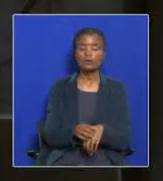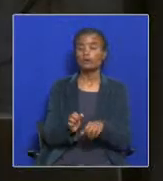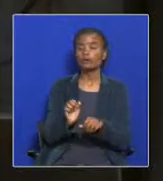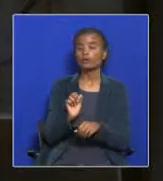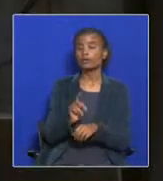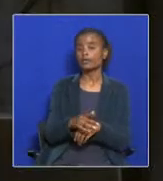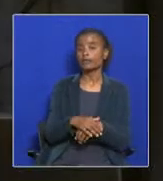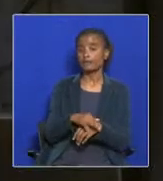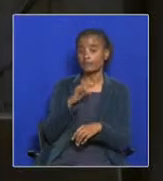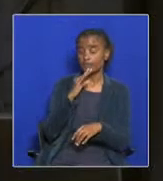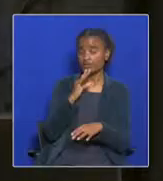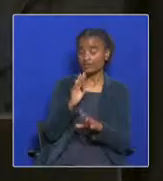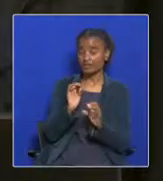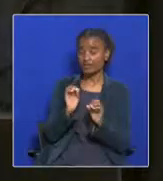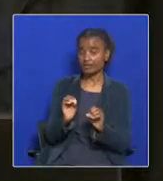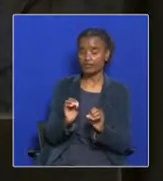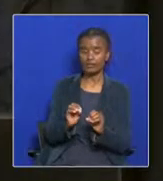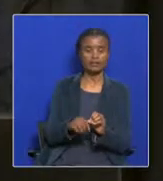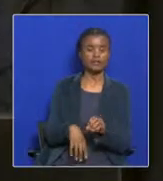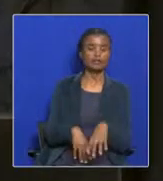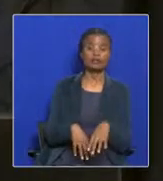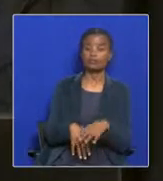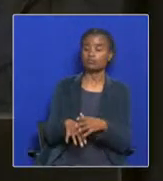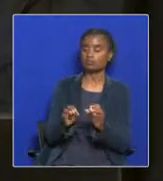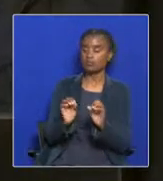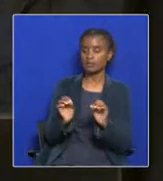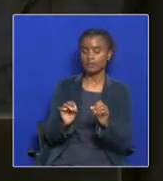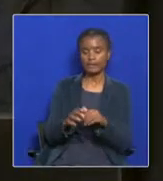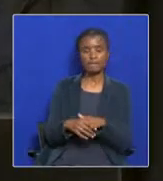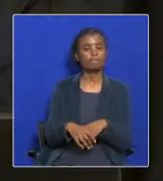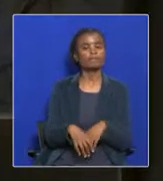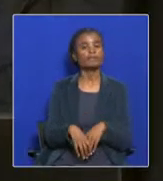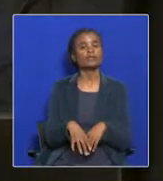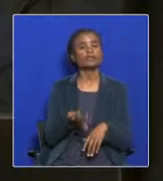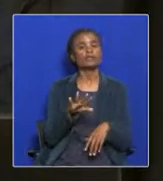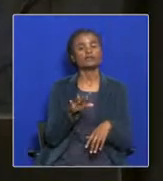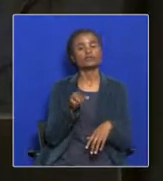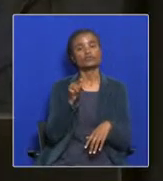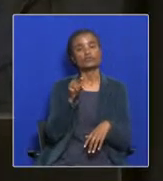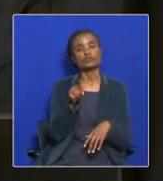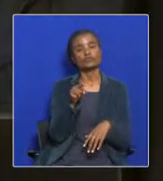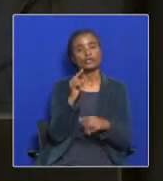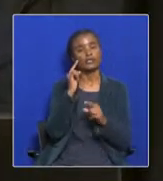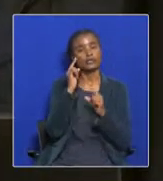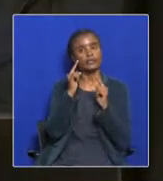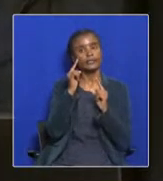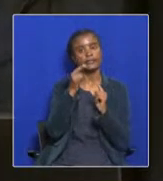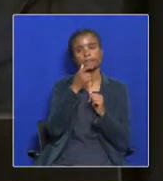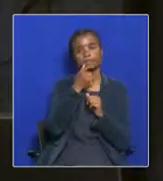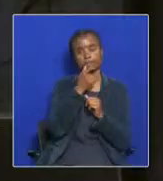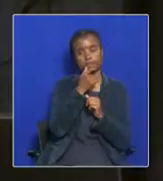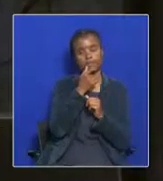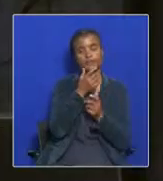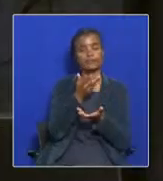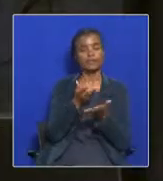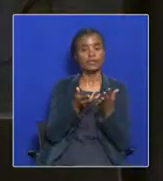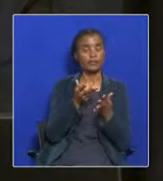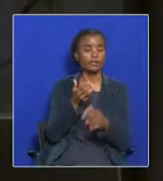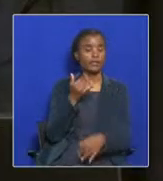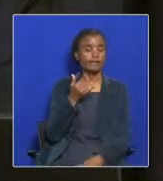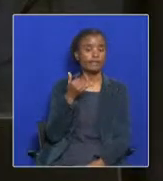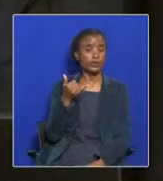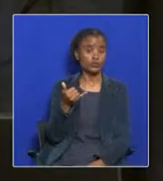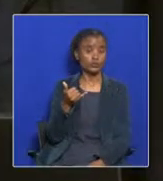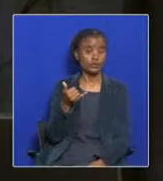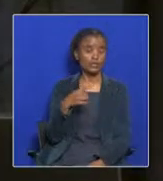There was no bags. Okay. Did you consider to phone, because I'm assuming you